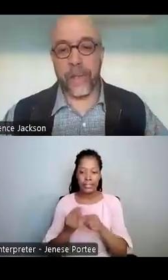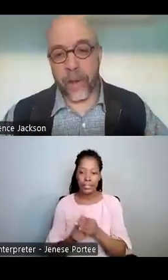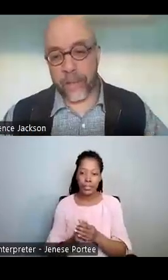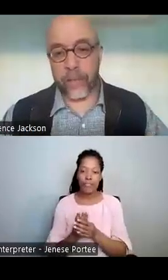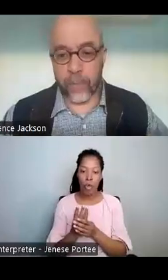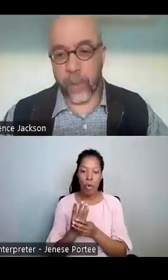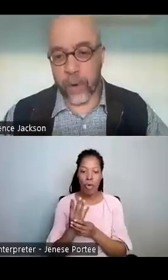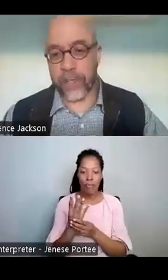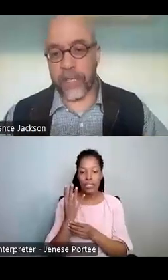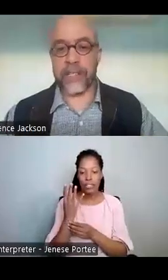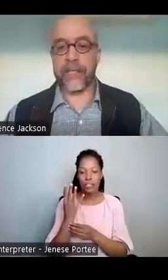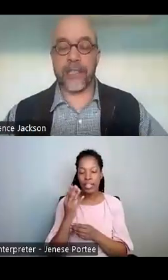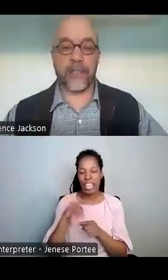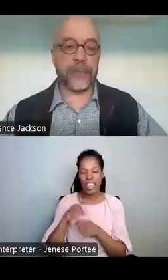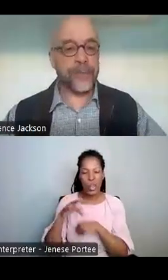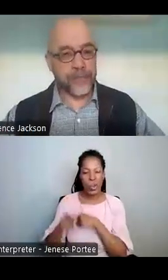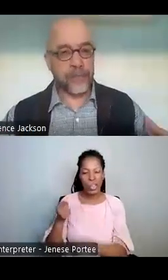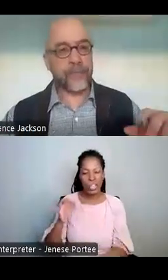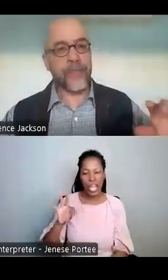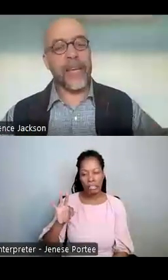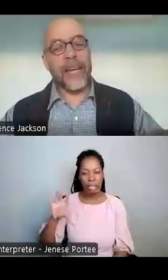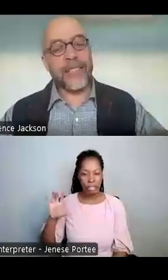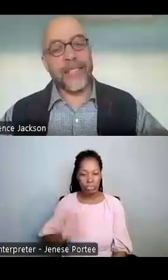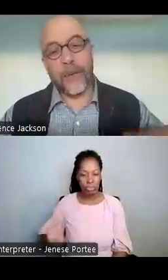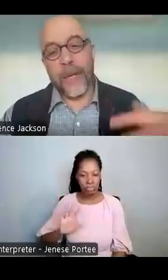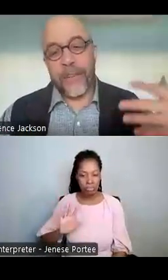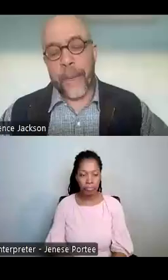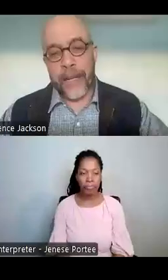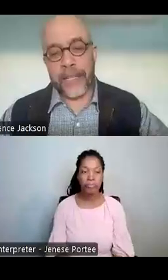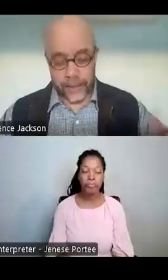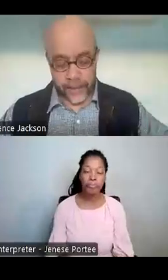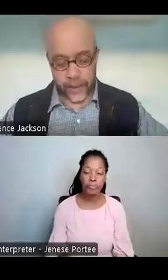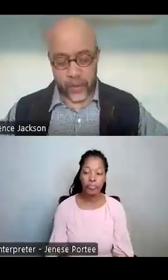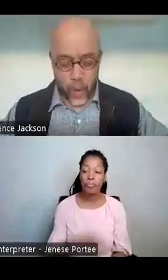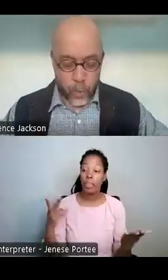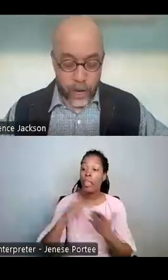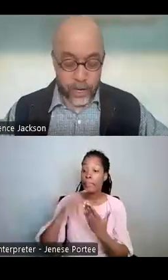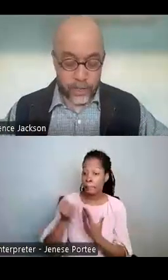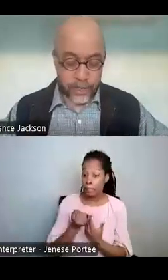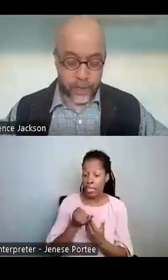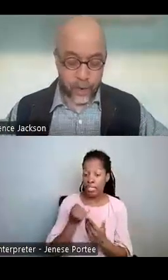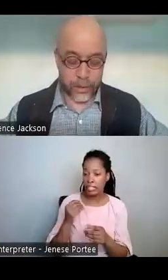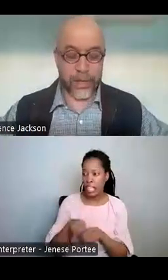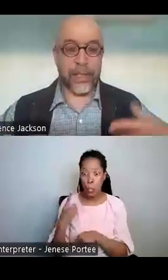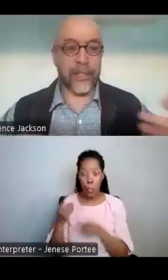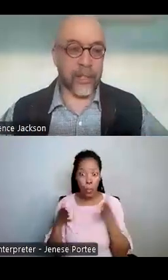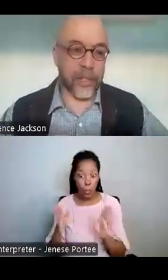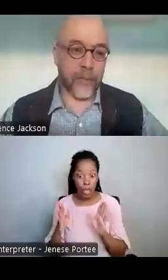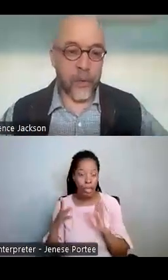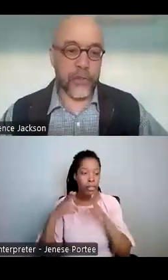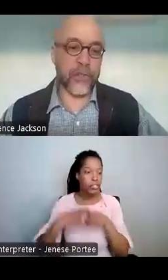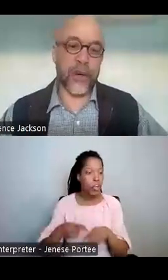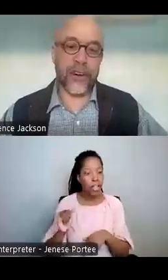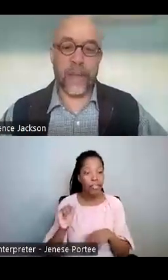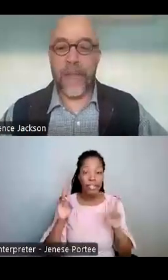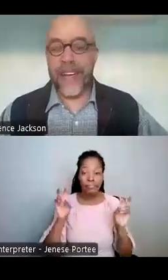the early 19th century. So the project in one way is called like In Search of